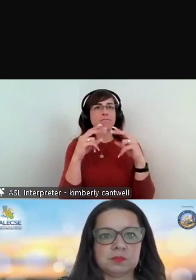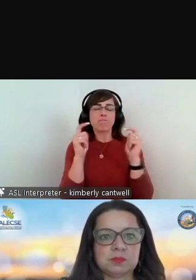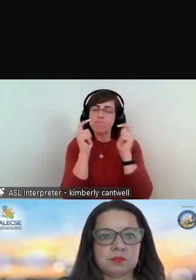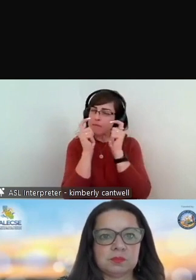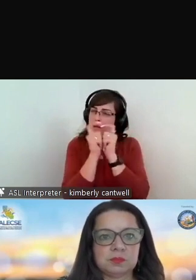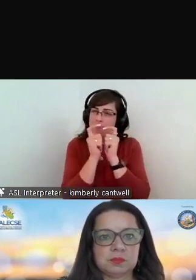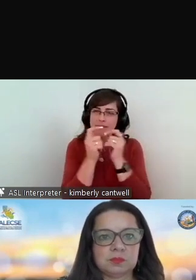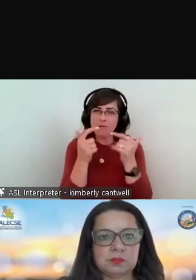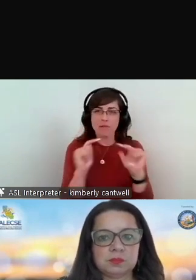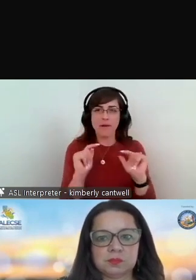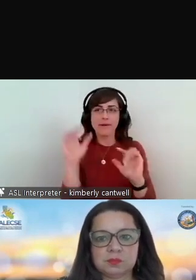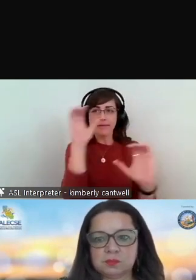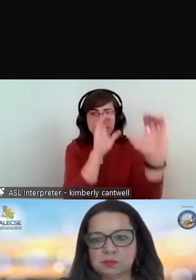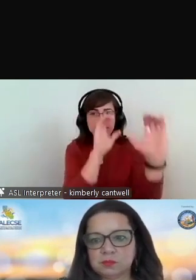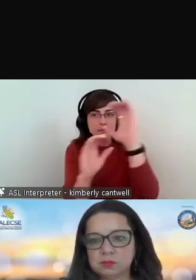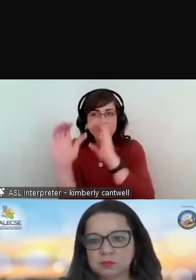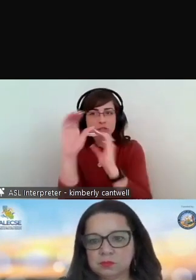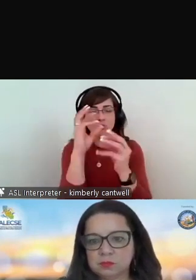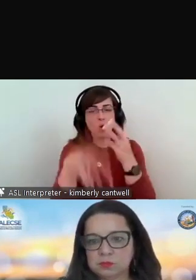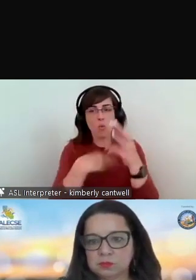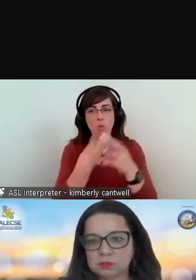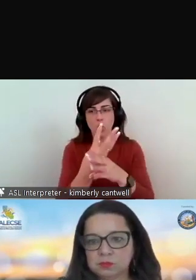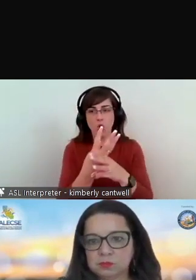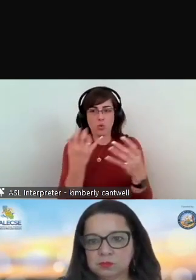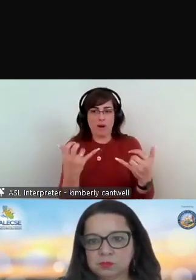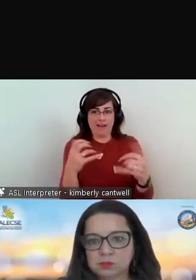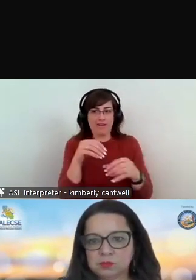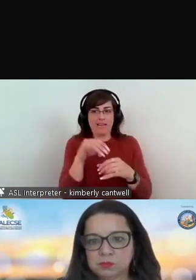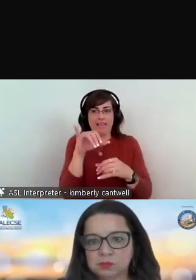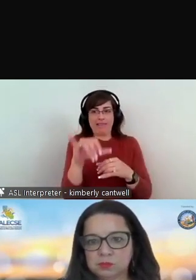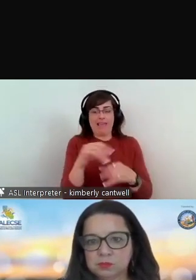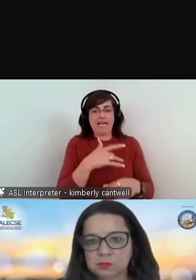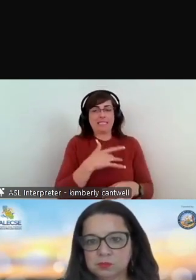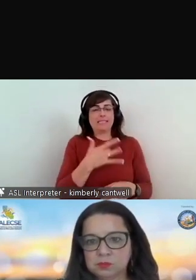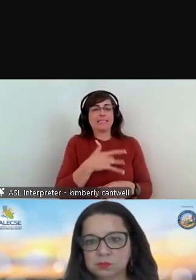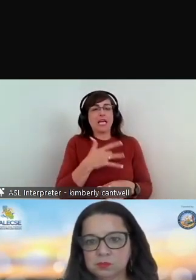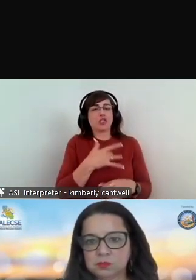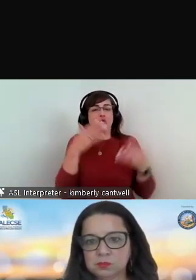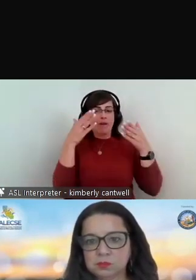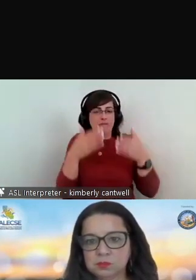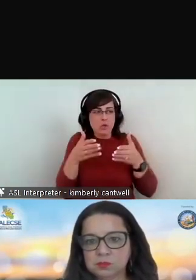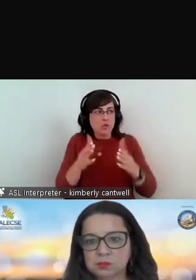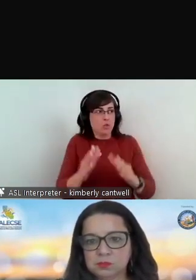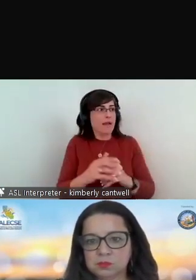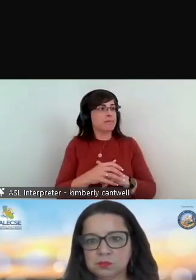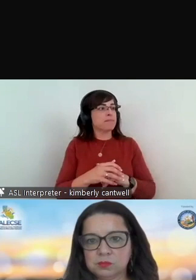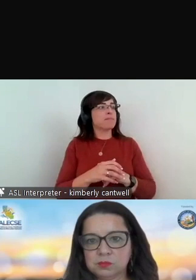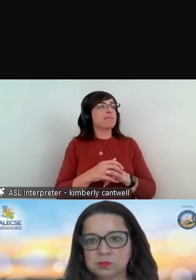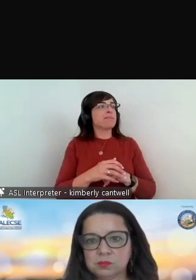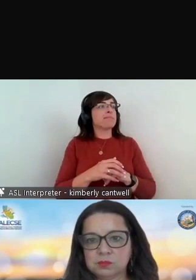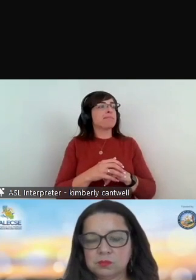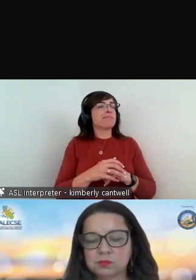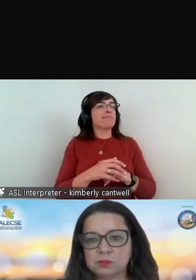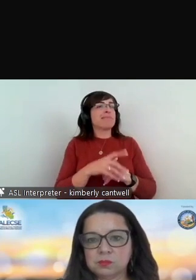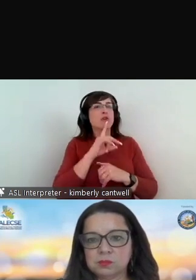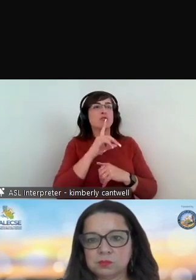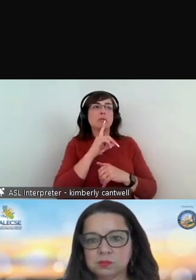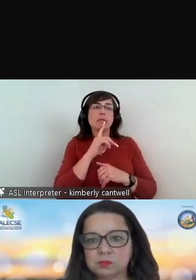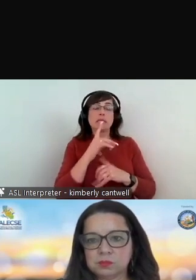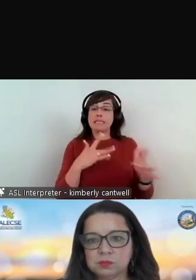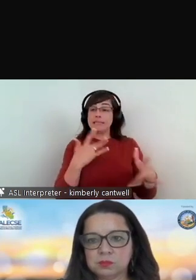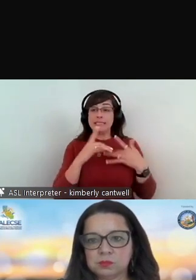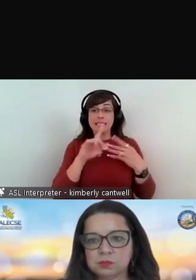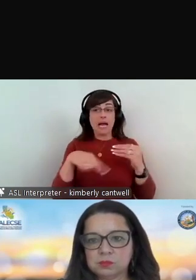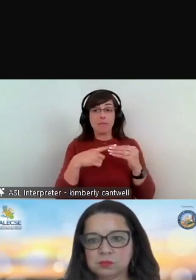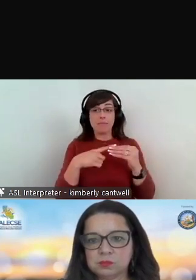language and is exploring the world in that very sensory focused way, and is really, still very excited